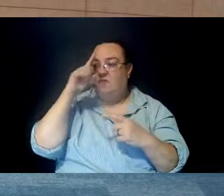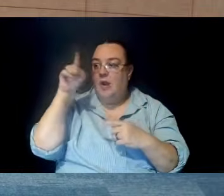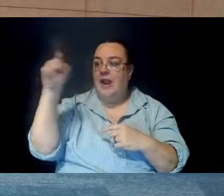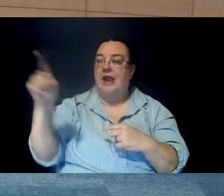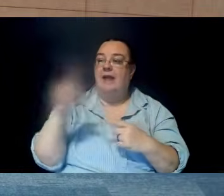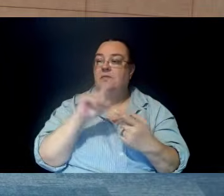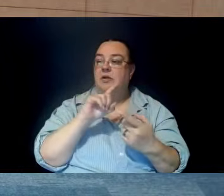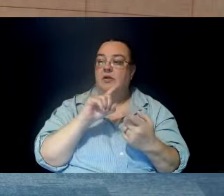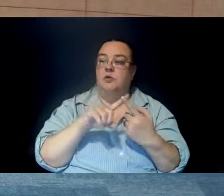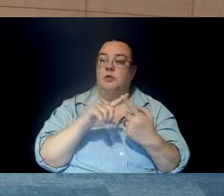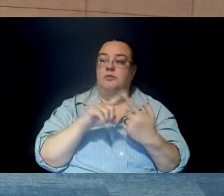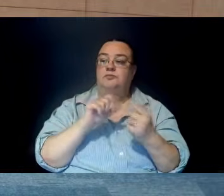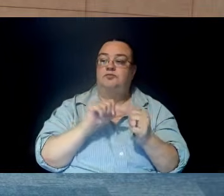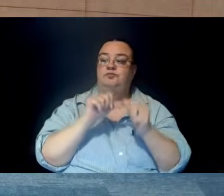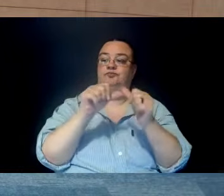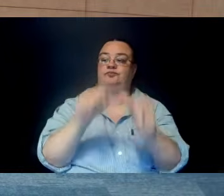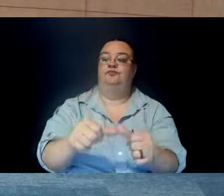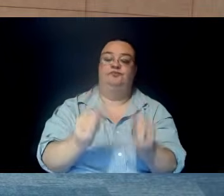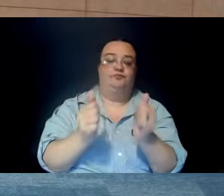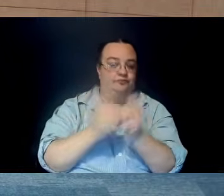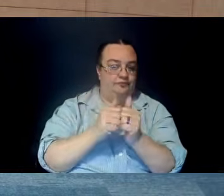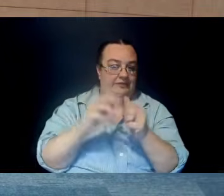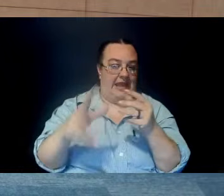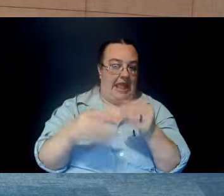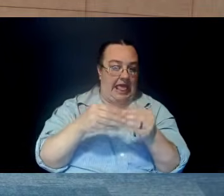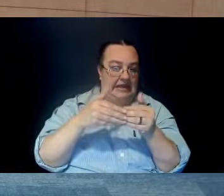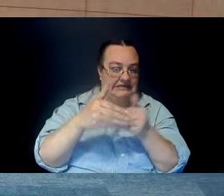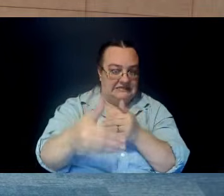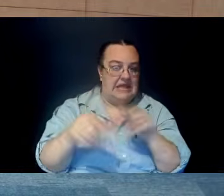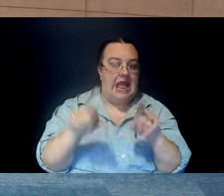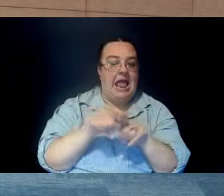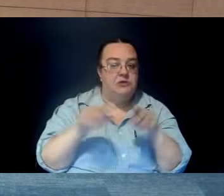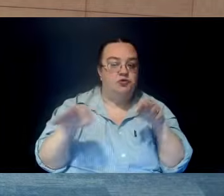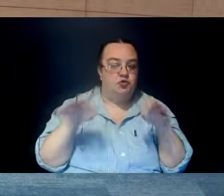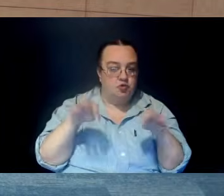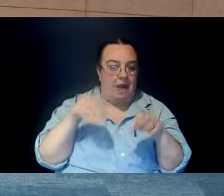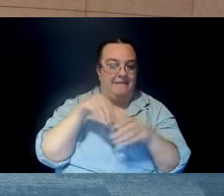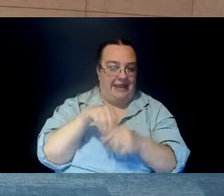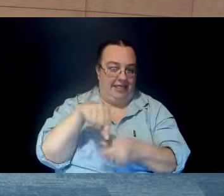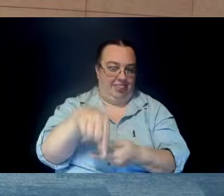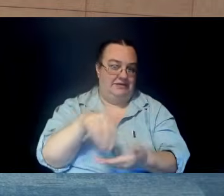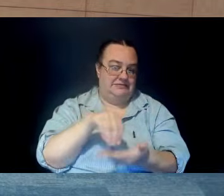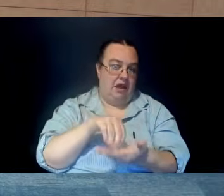with the annexation as described in these documents.